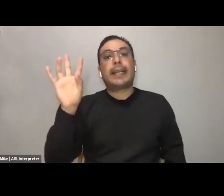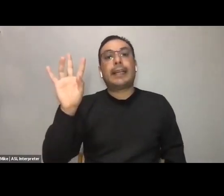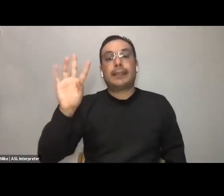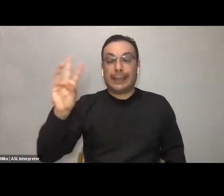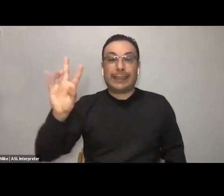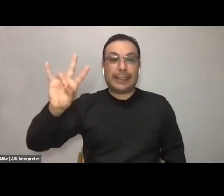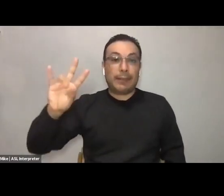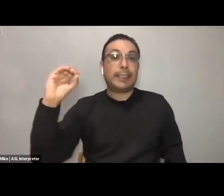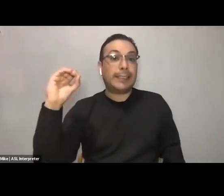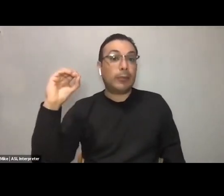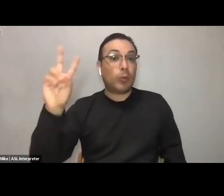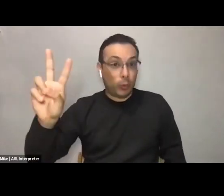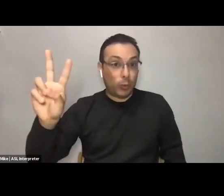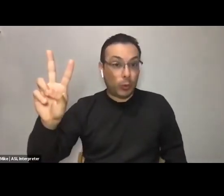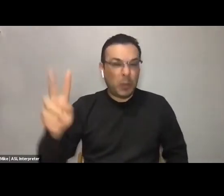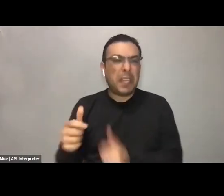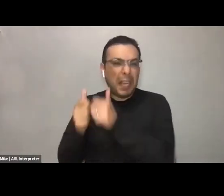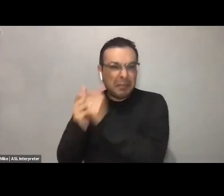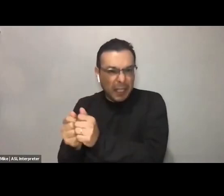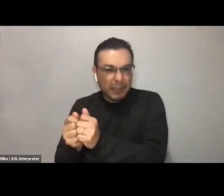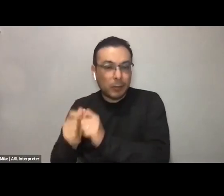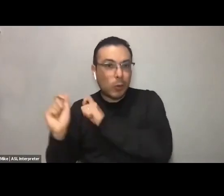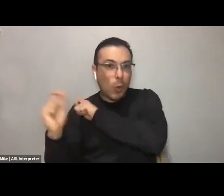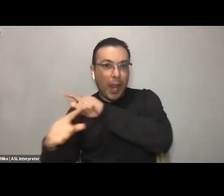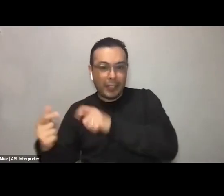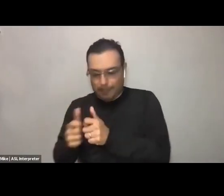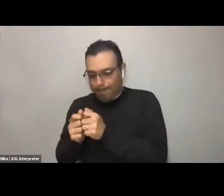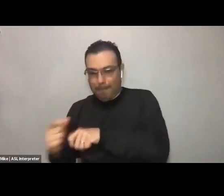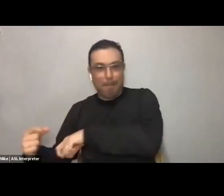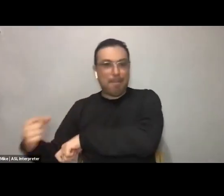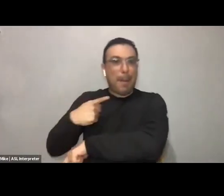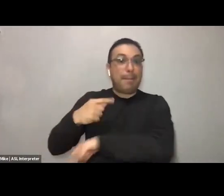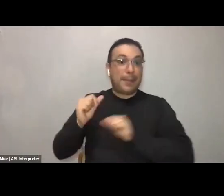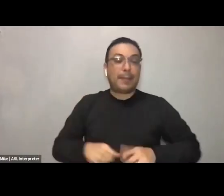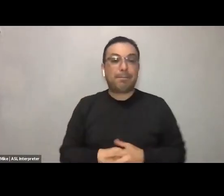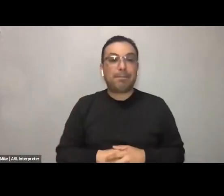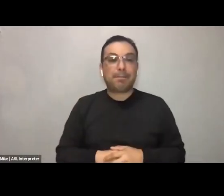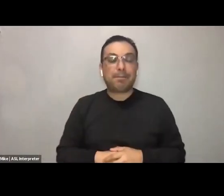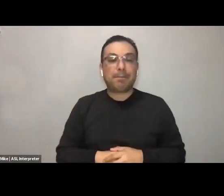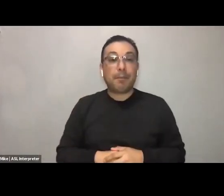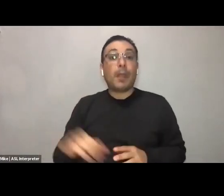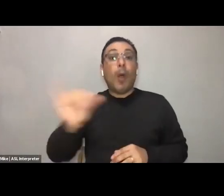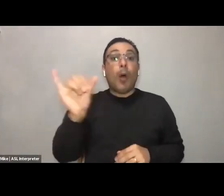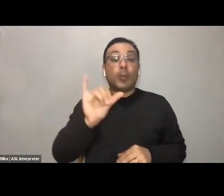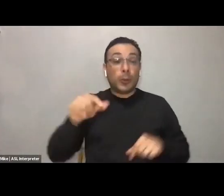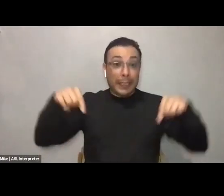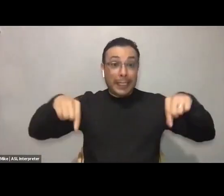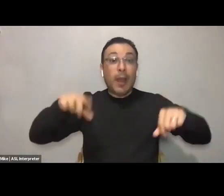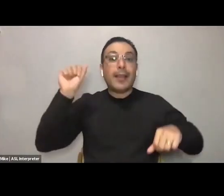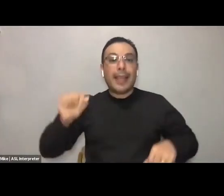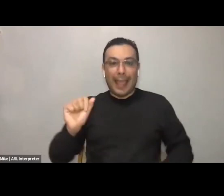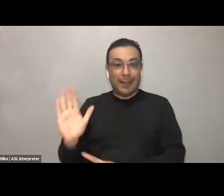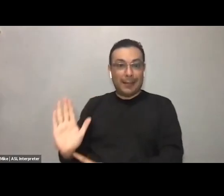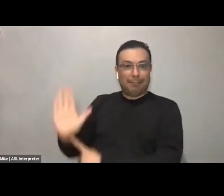In addition, during the Q&A time at the end of the program, callers may raise their hands by pressing star